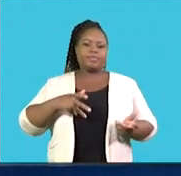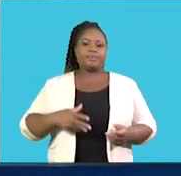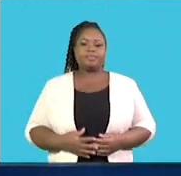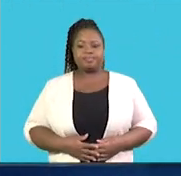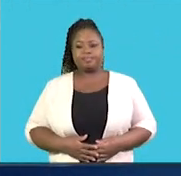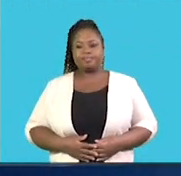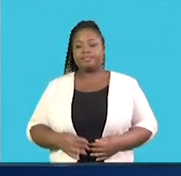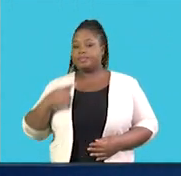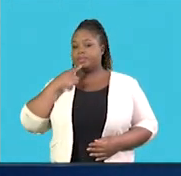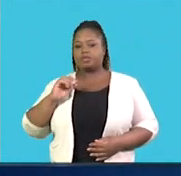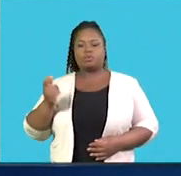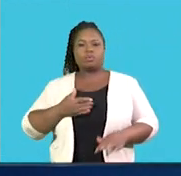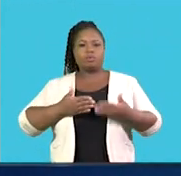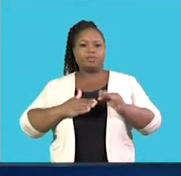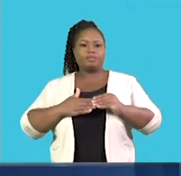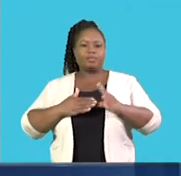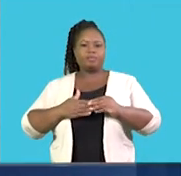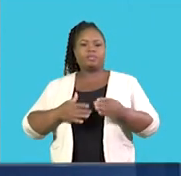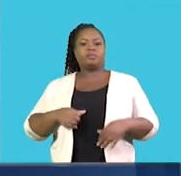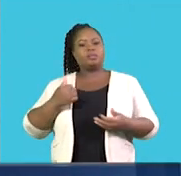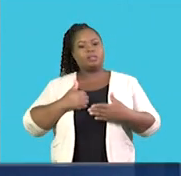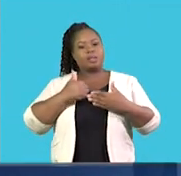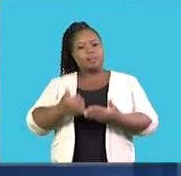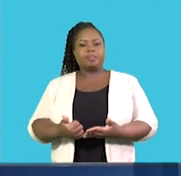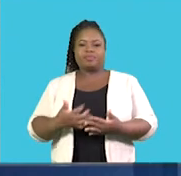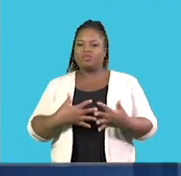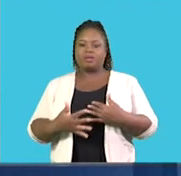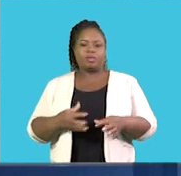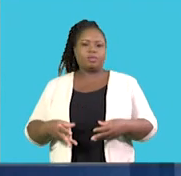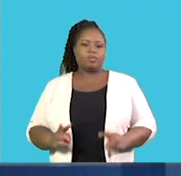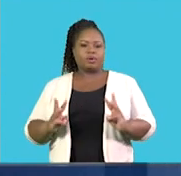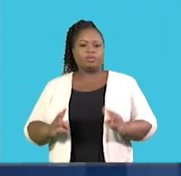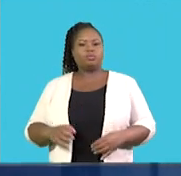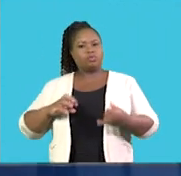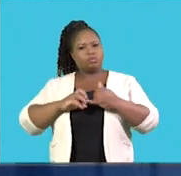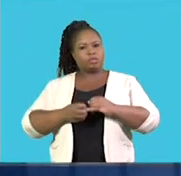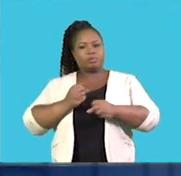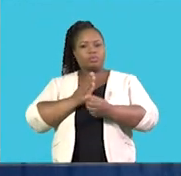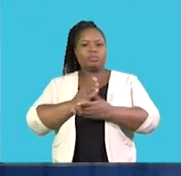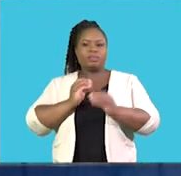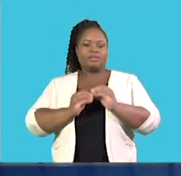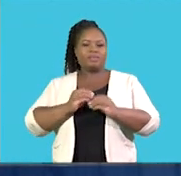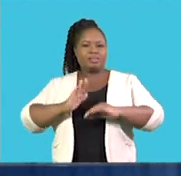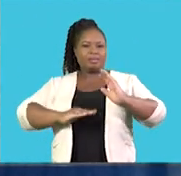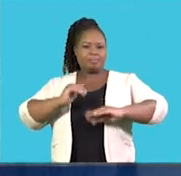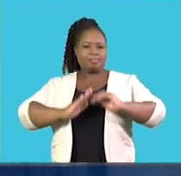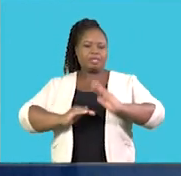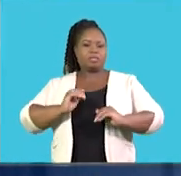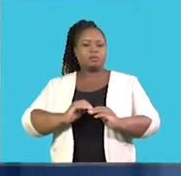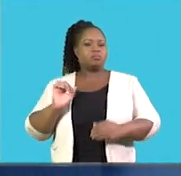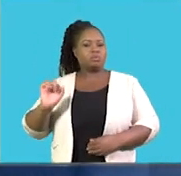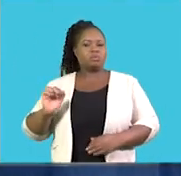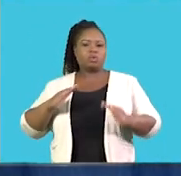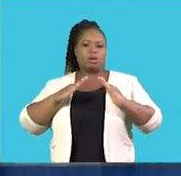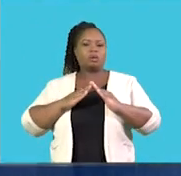ipiletsa setšhabeng go otlolleng letsogo ka dinehelo molemong wa go boloka leloko labo isitana le go tsosolosa maphelo a